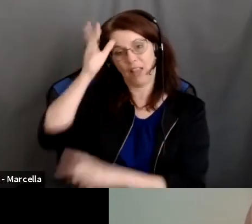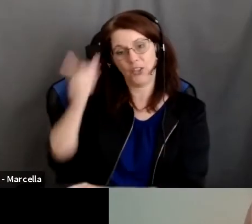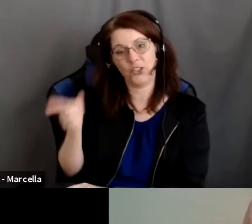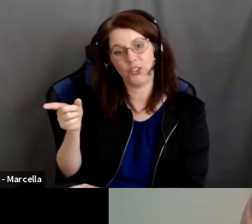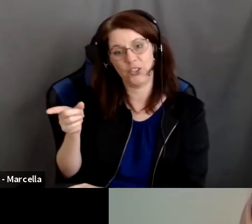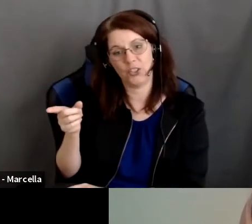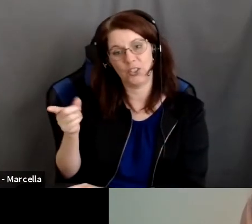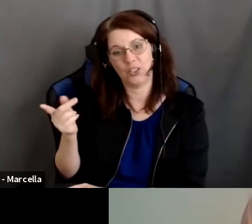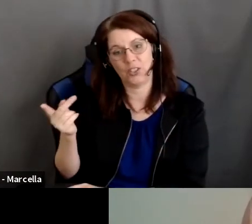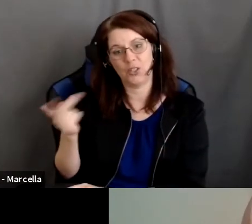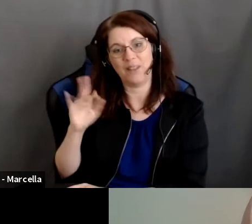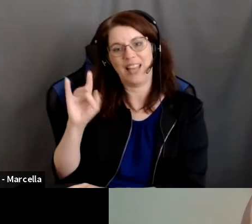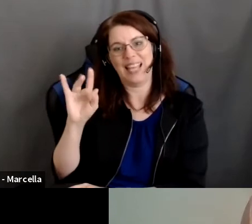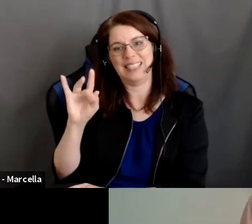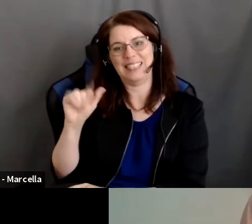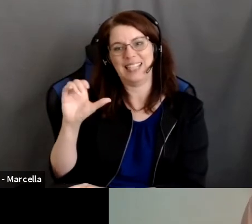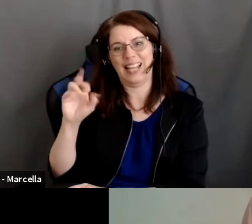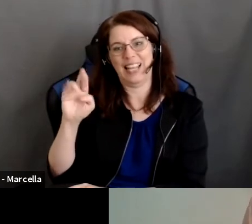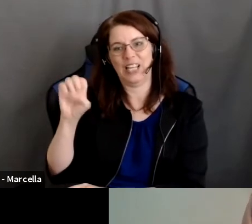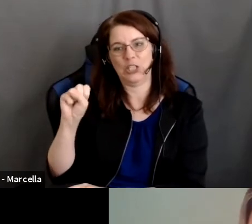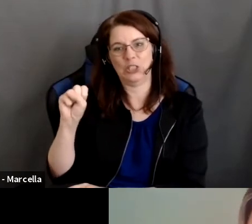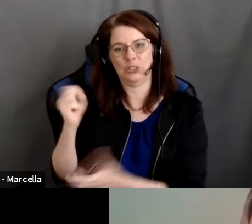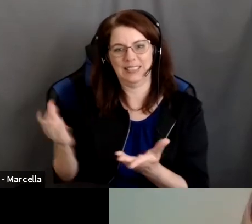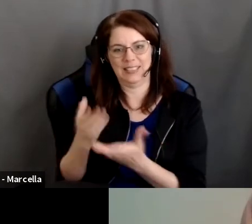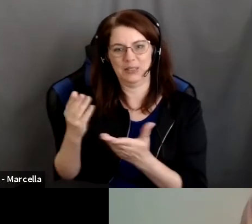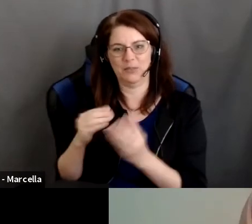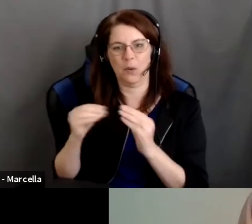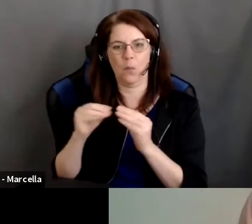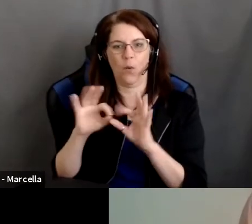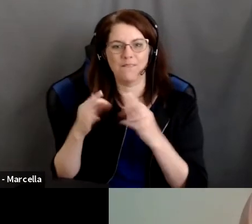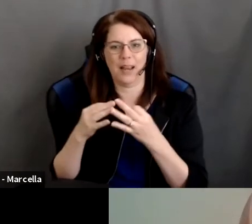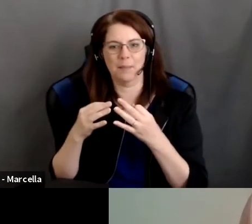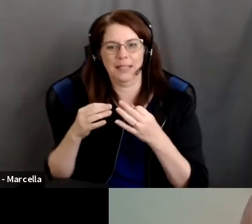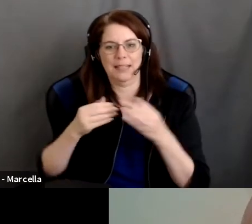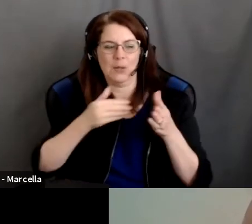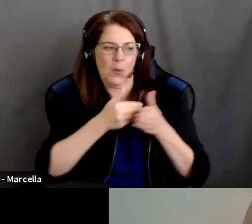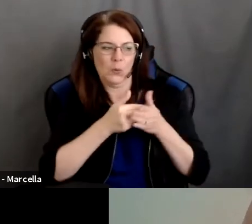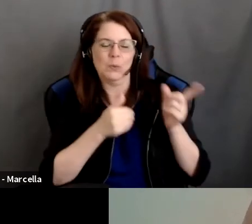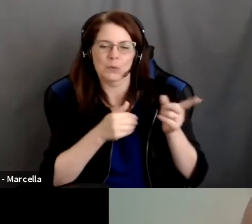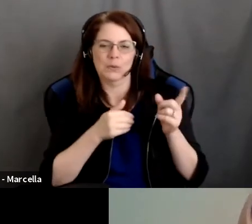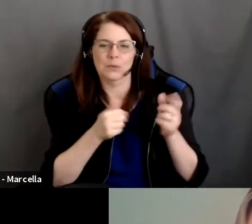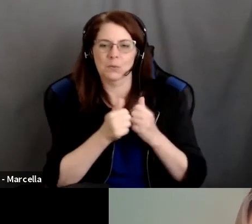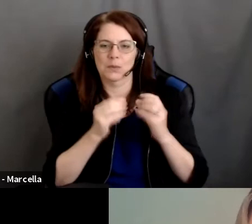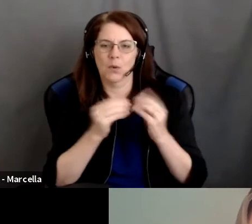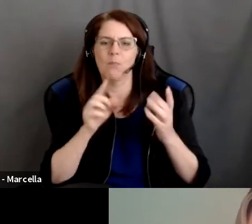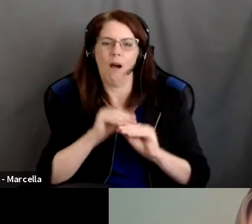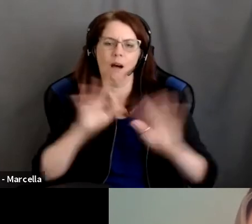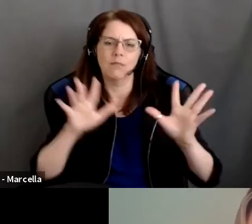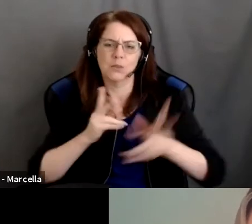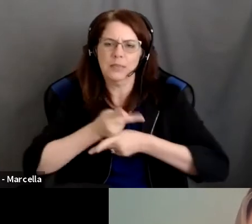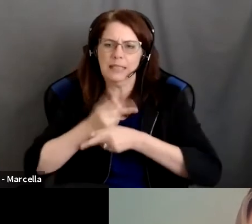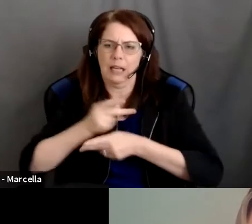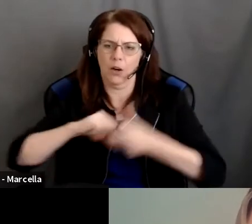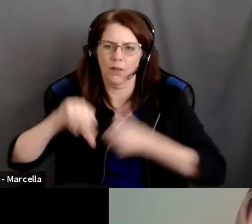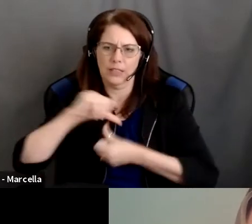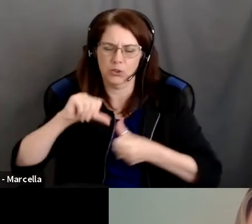We have about 18 acres out here on a little homestead, and we have more family that's closer with more. And we obviously take care of each other, not